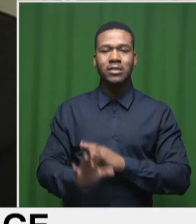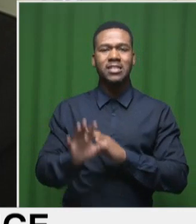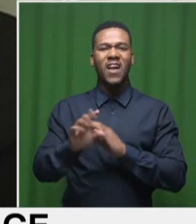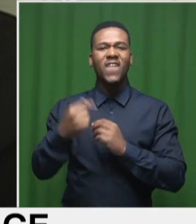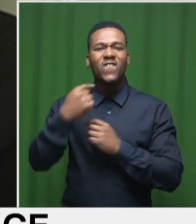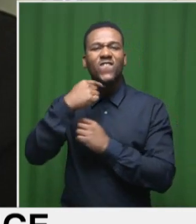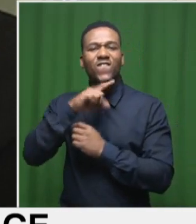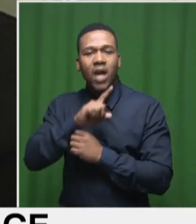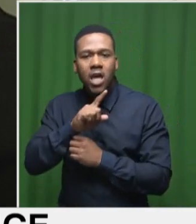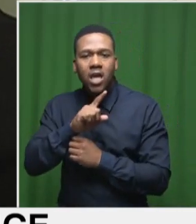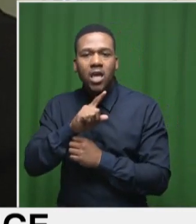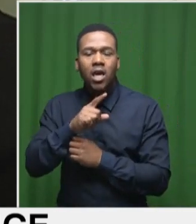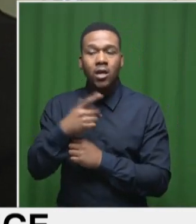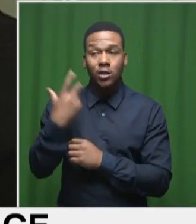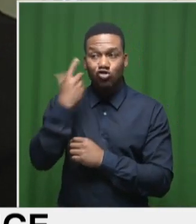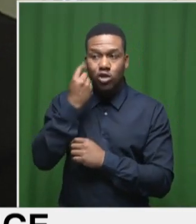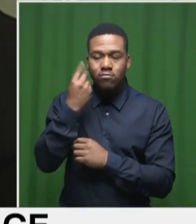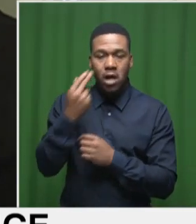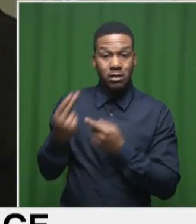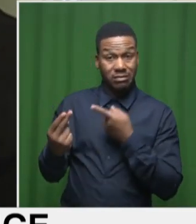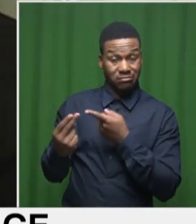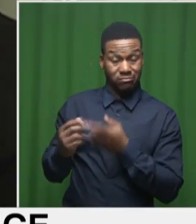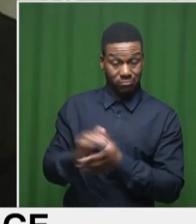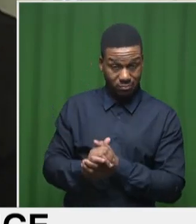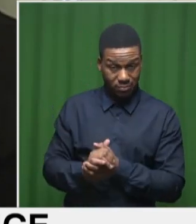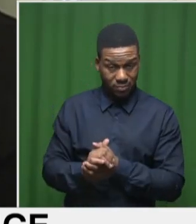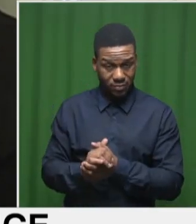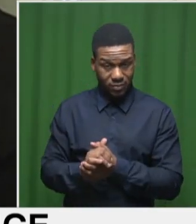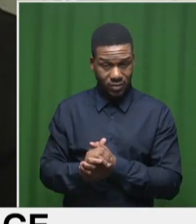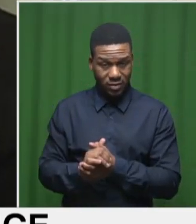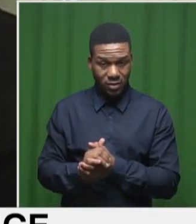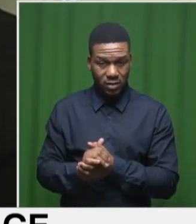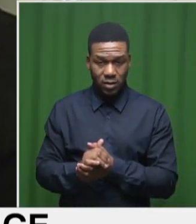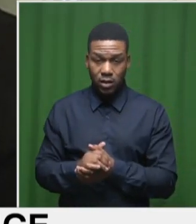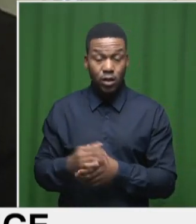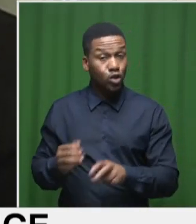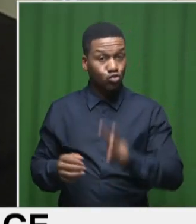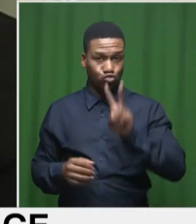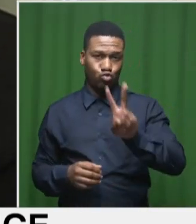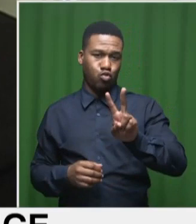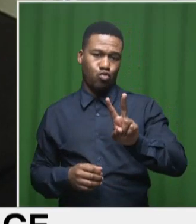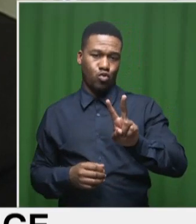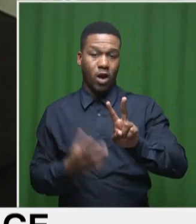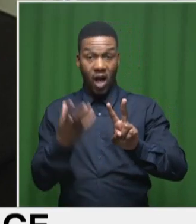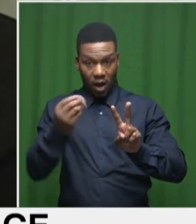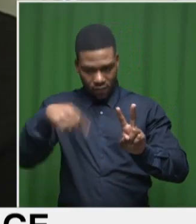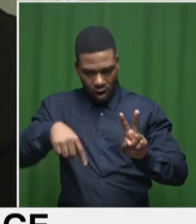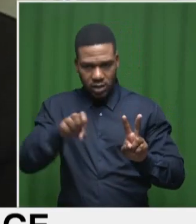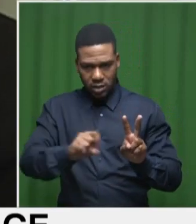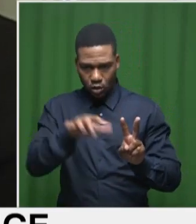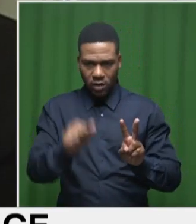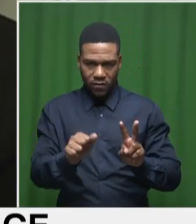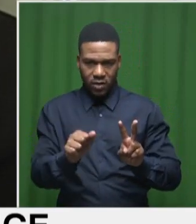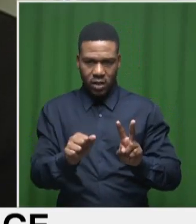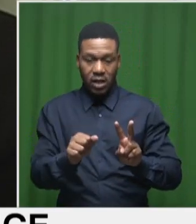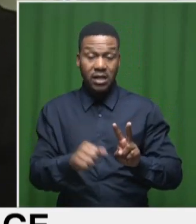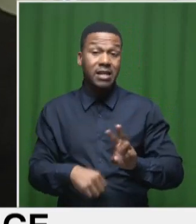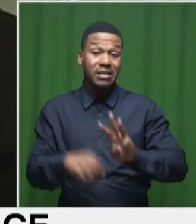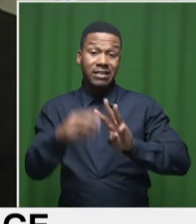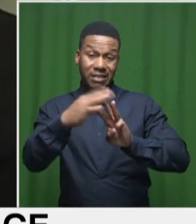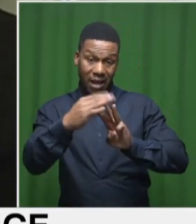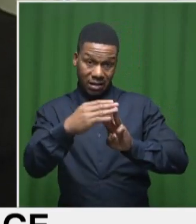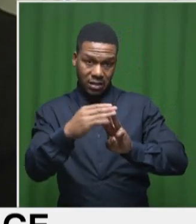toxin treatments or unregistered botulinum treatments. There's only 2 in this country, and there's a 3rd one in the